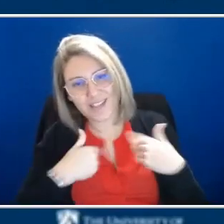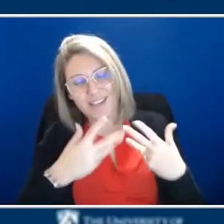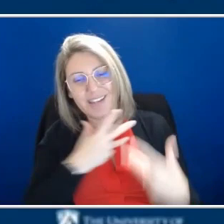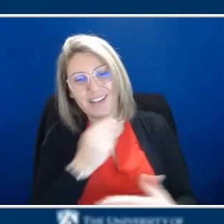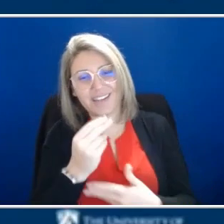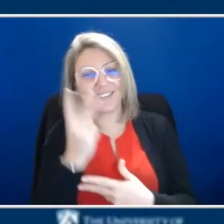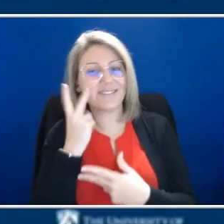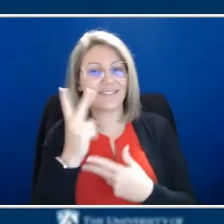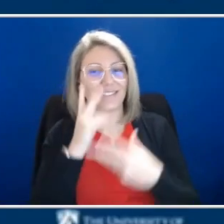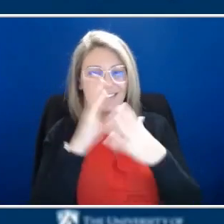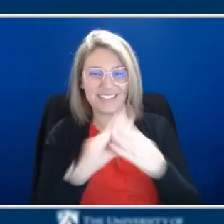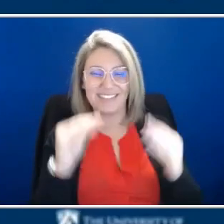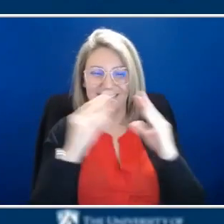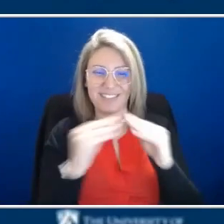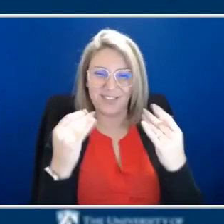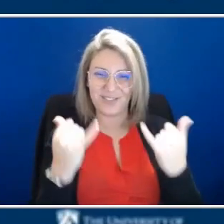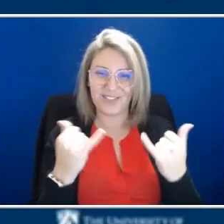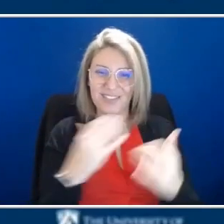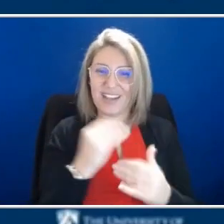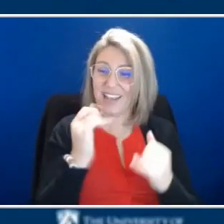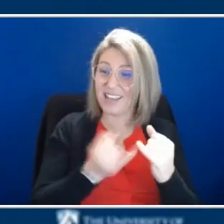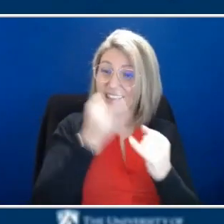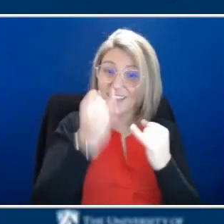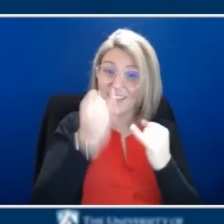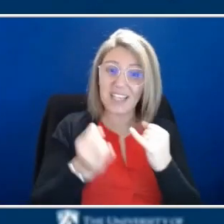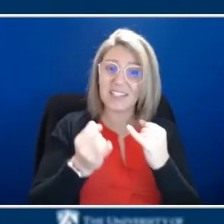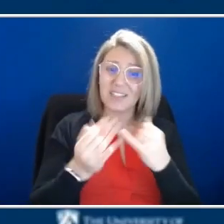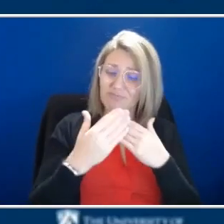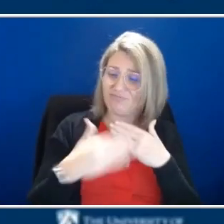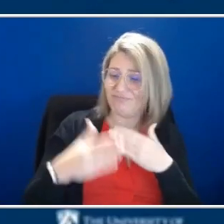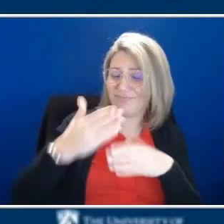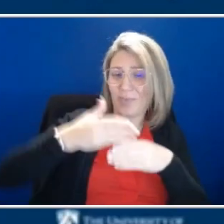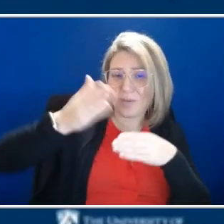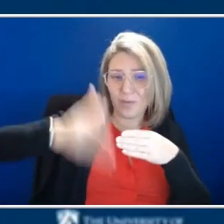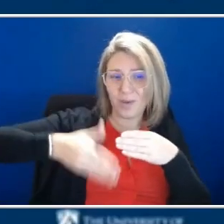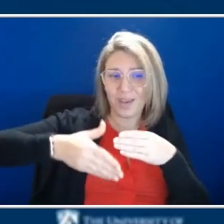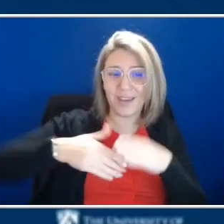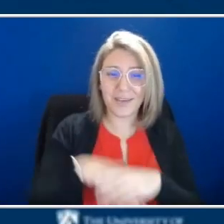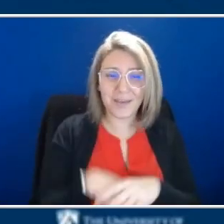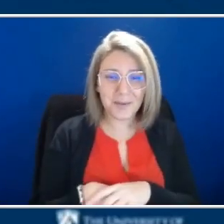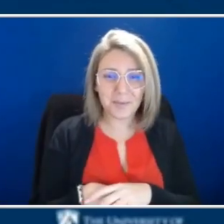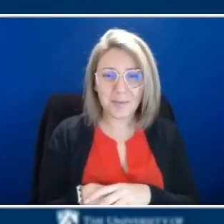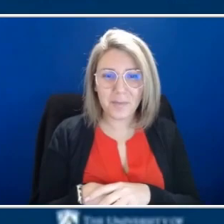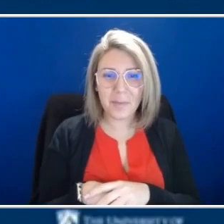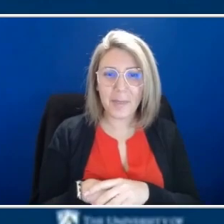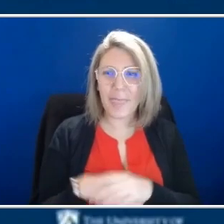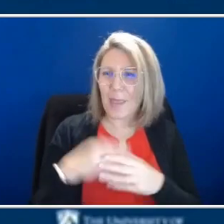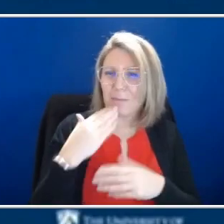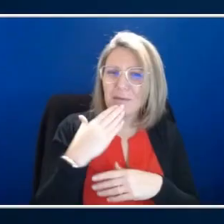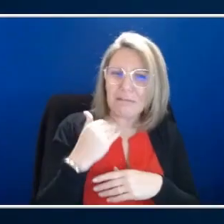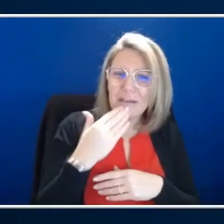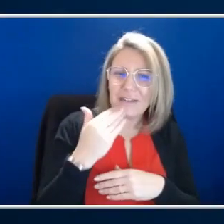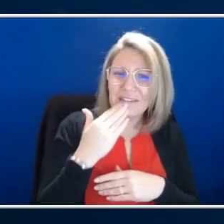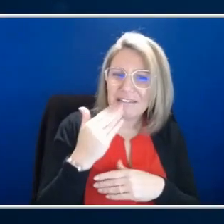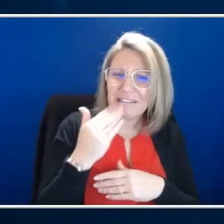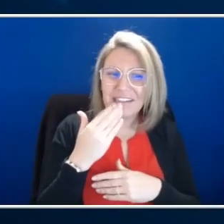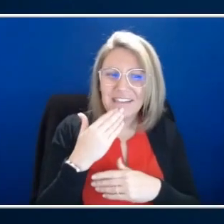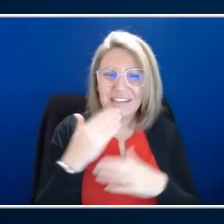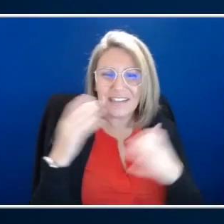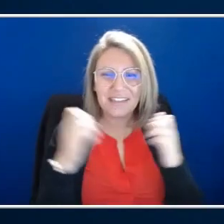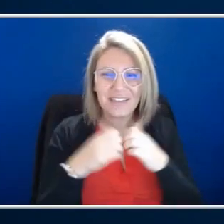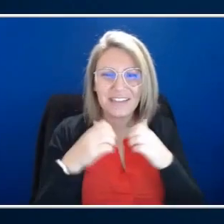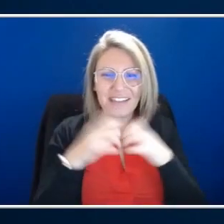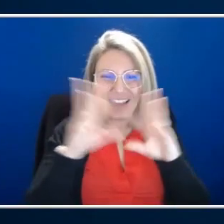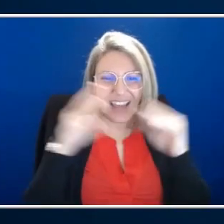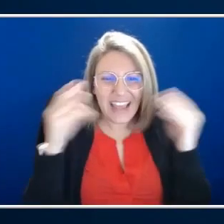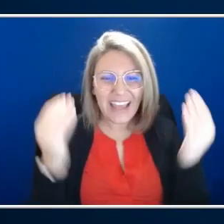story of today. And lastly, moving into the weekend, just how about that cuteness overload we got going on with the family